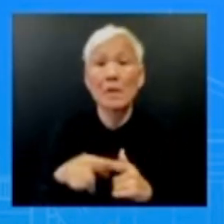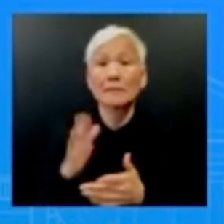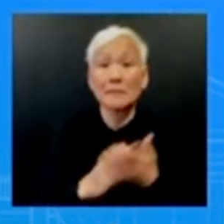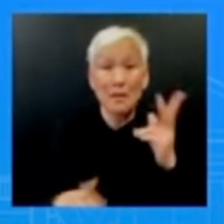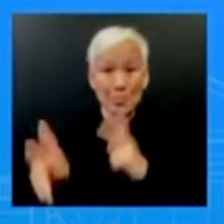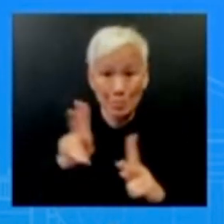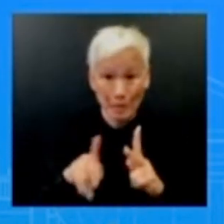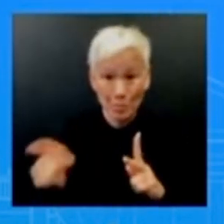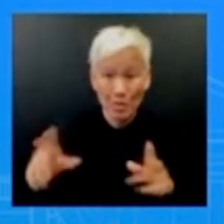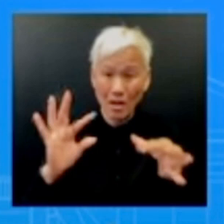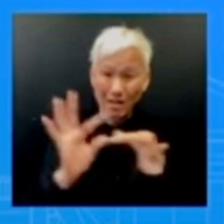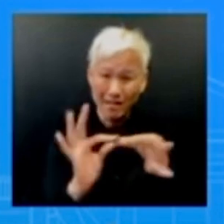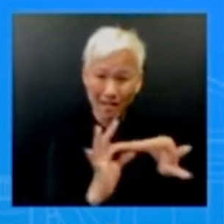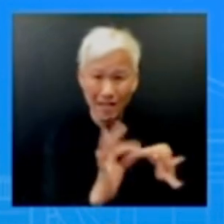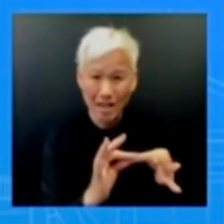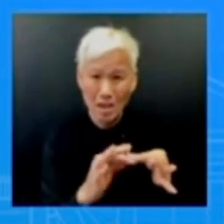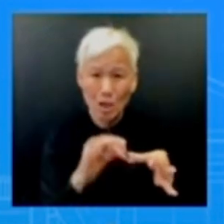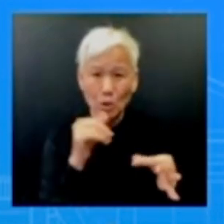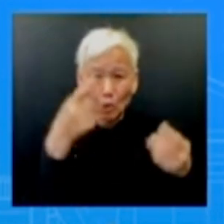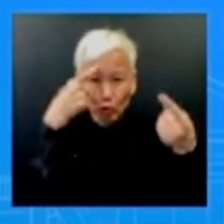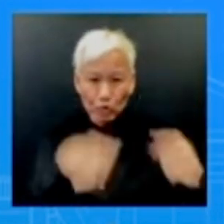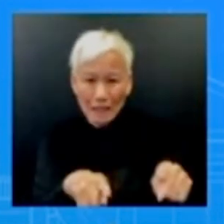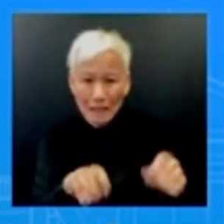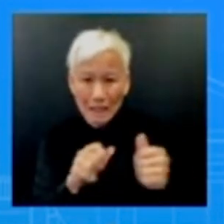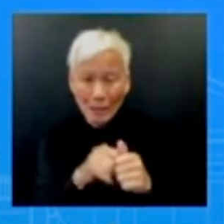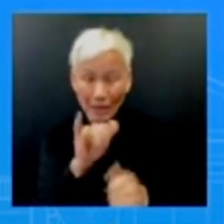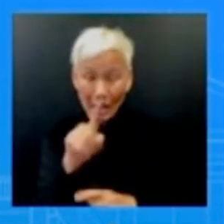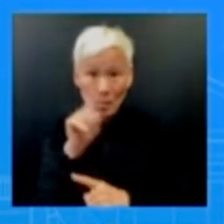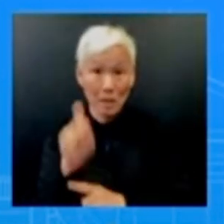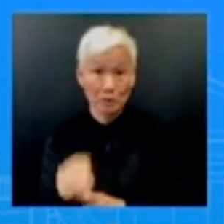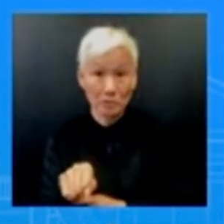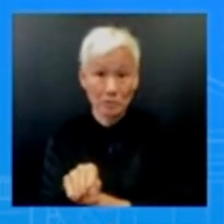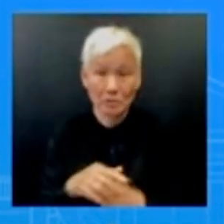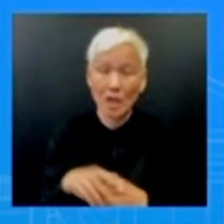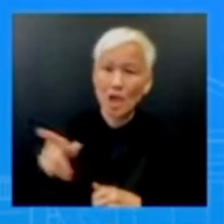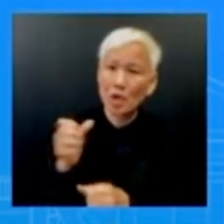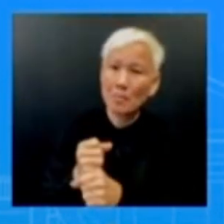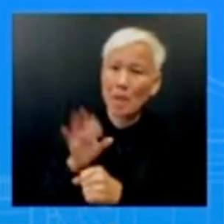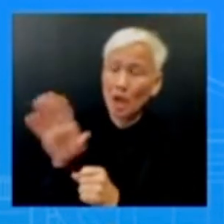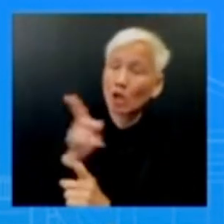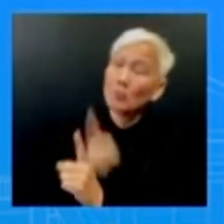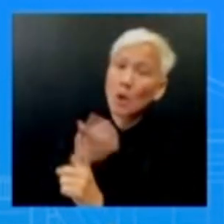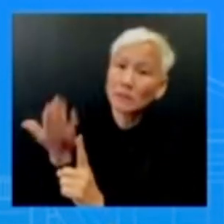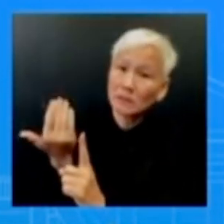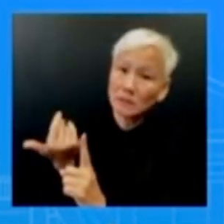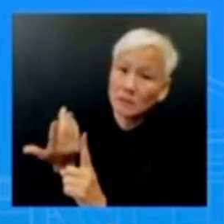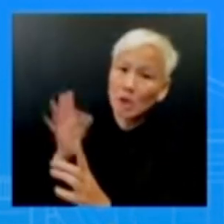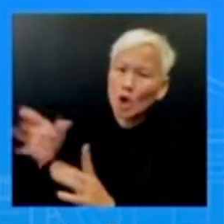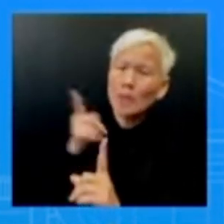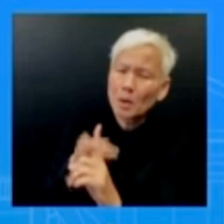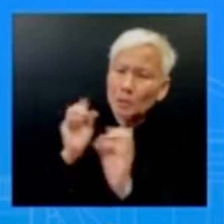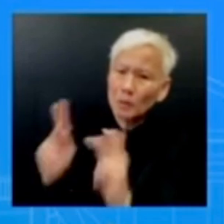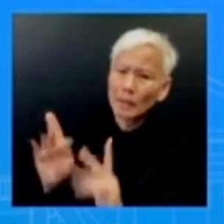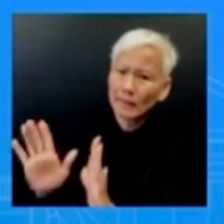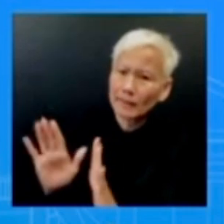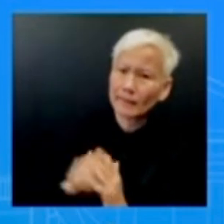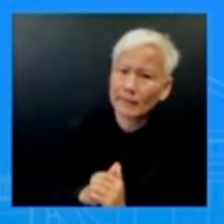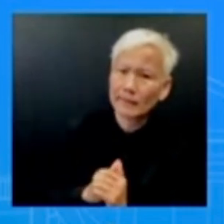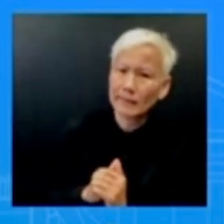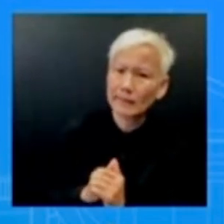with their question. You're offended by your question. You made your point. We all heard it. All right.